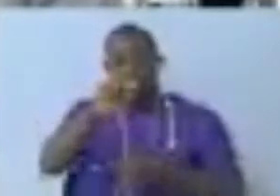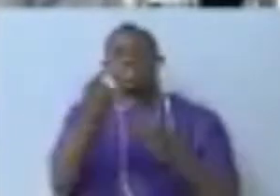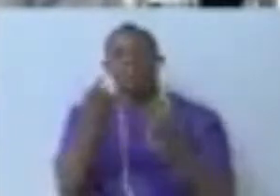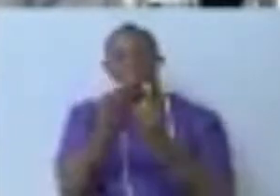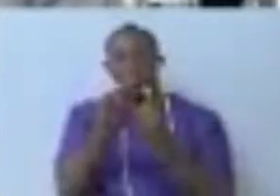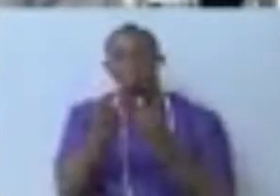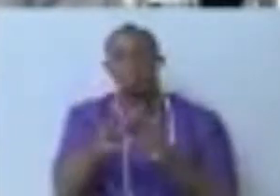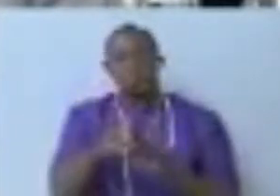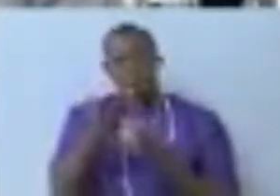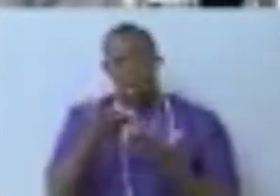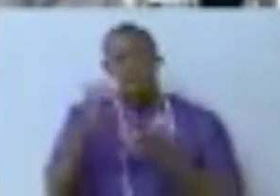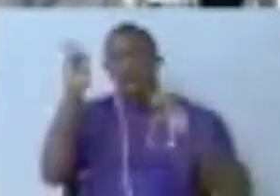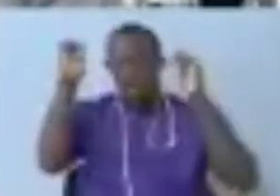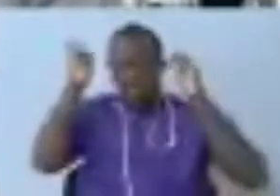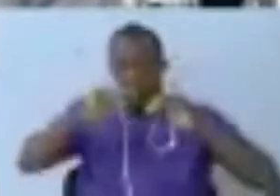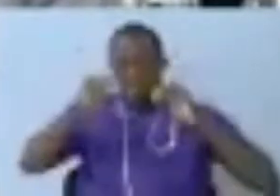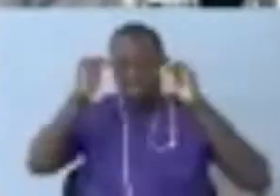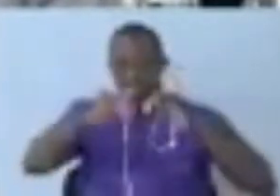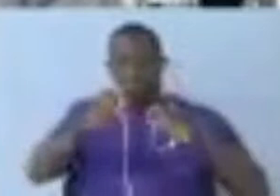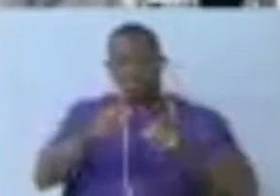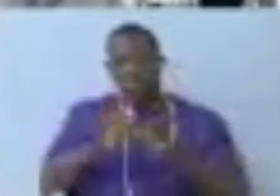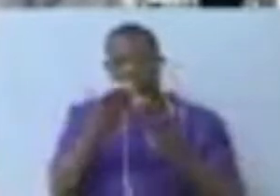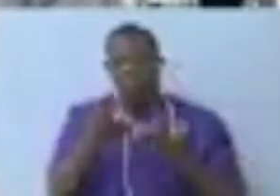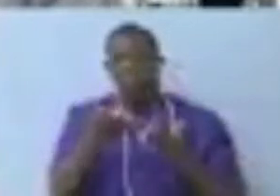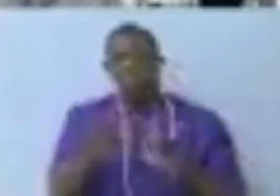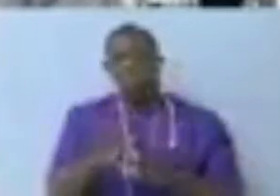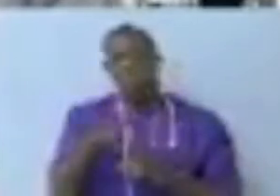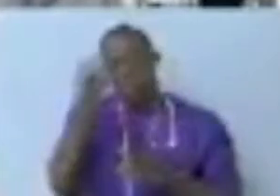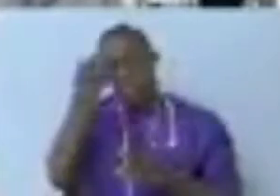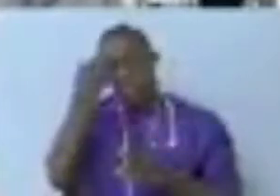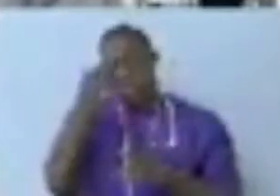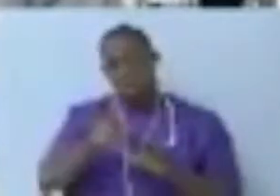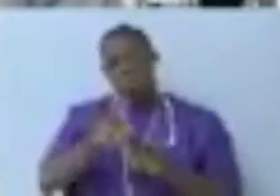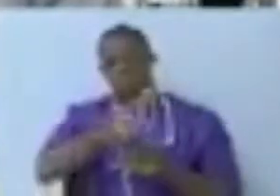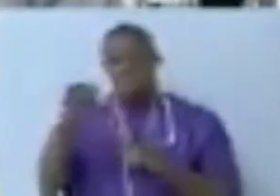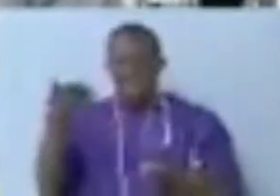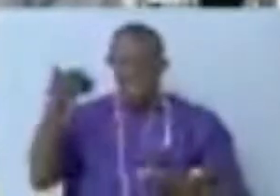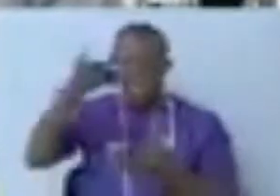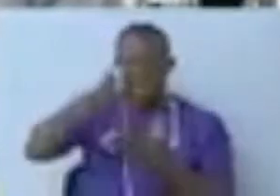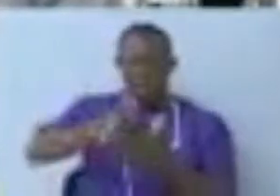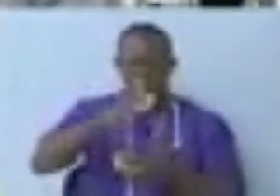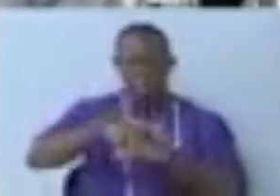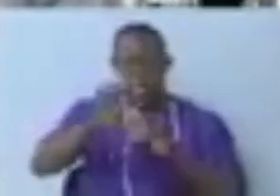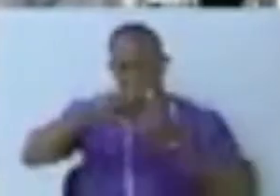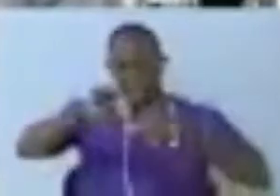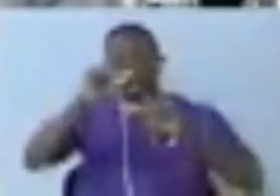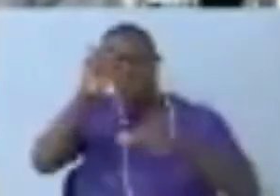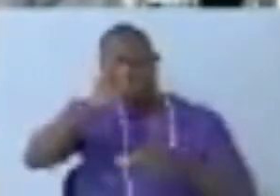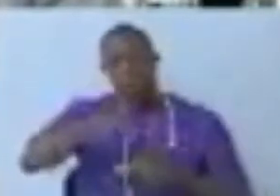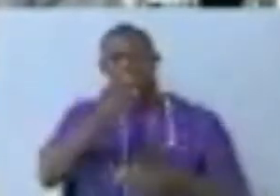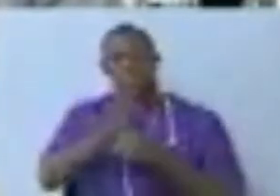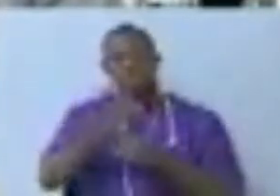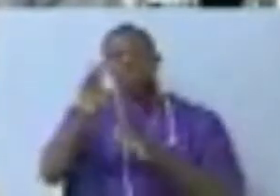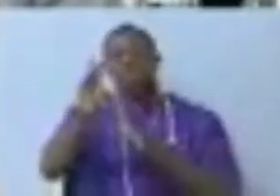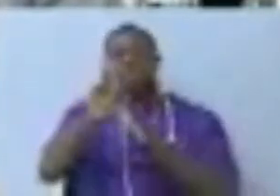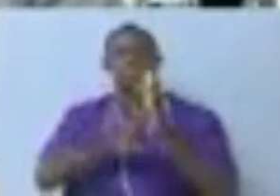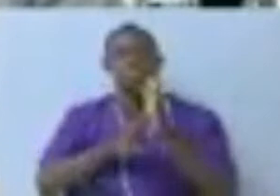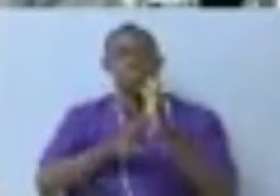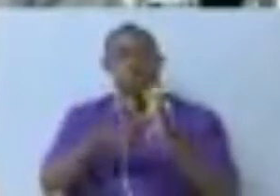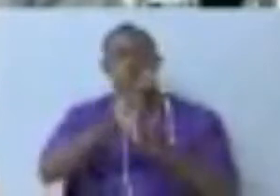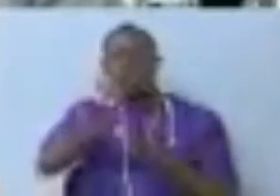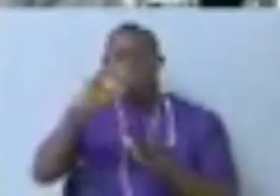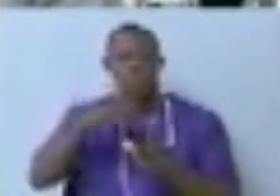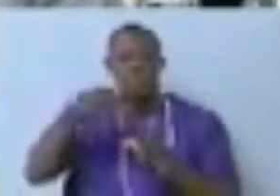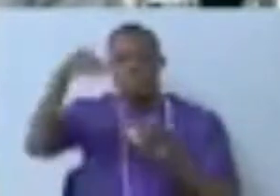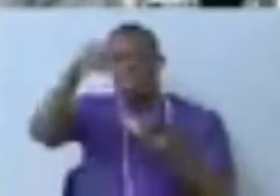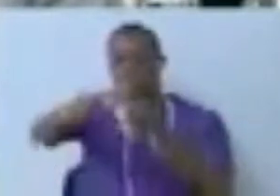I'm presiding over the meeting at this moment. This exchange, I thought it wouldn't get to that point where I have to make a ruling, and I don't want to get involved